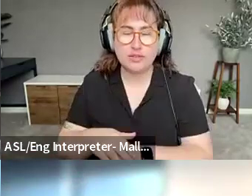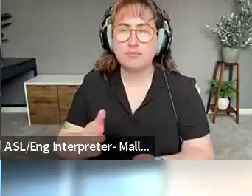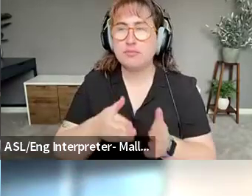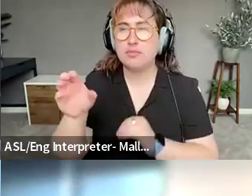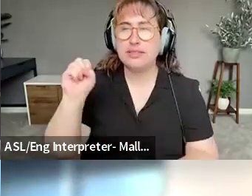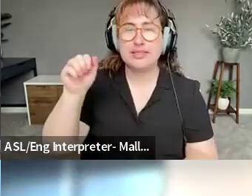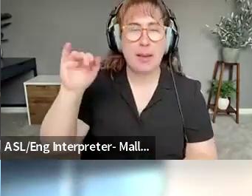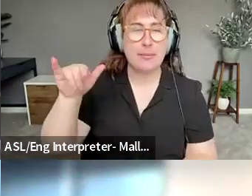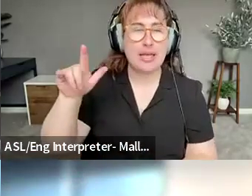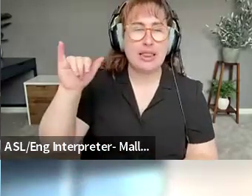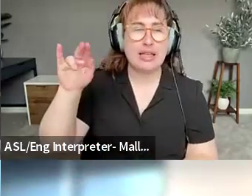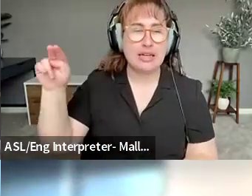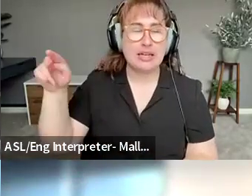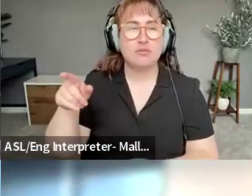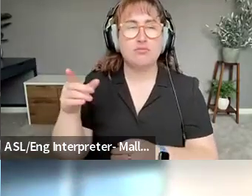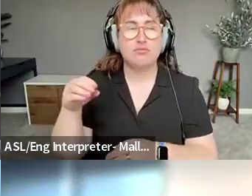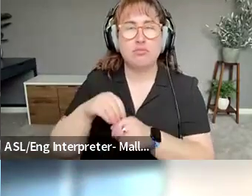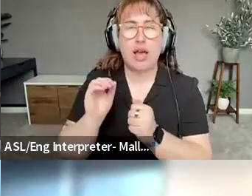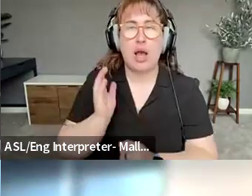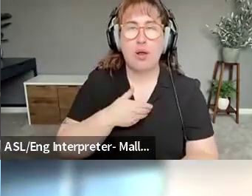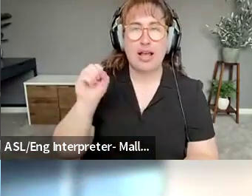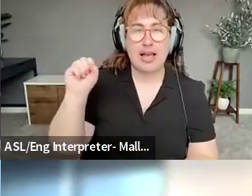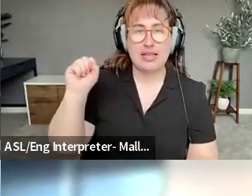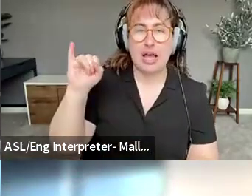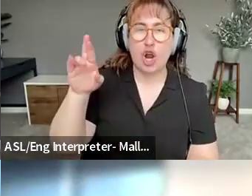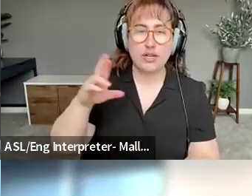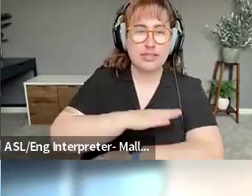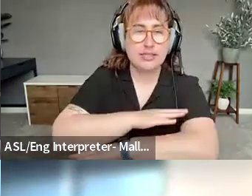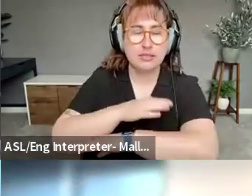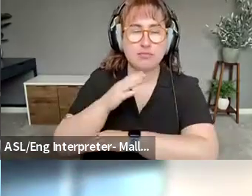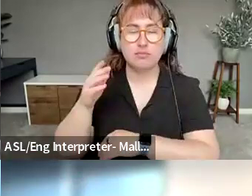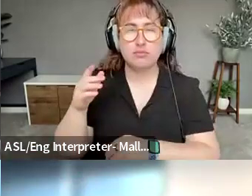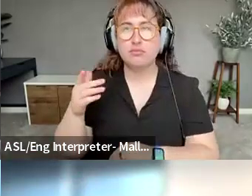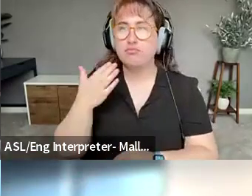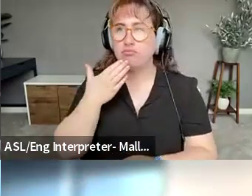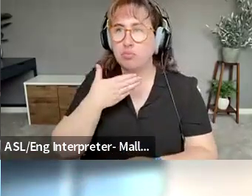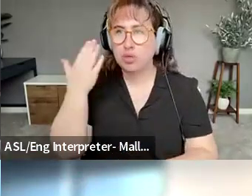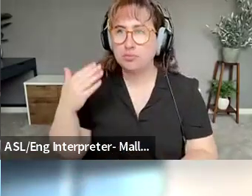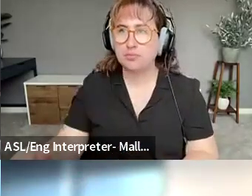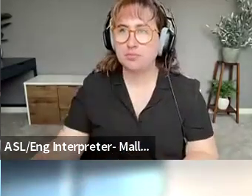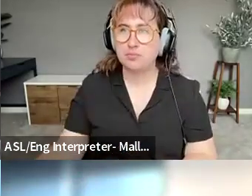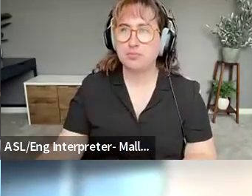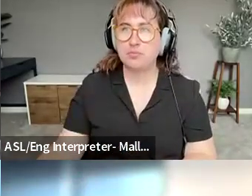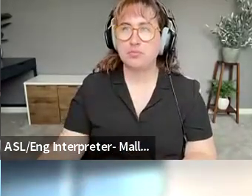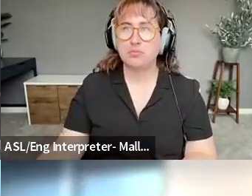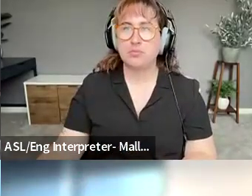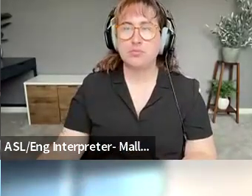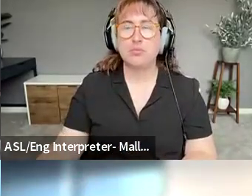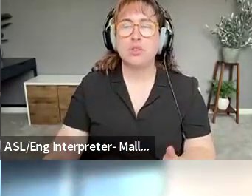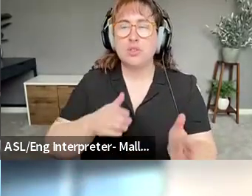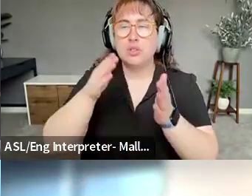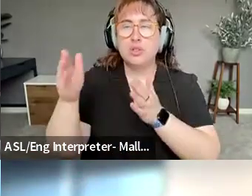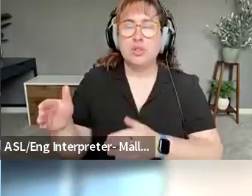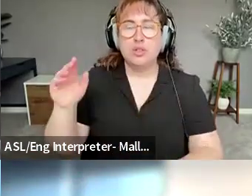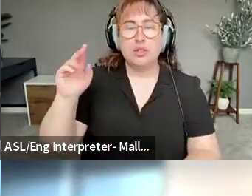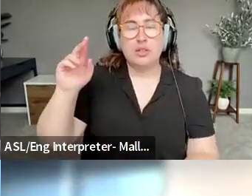Lynn. Sammy Lynn is part of our SIR desk and she helps with our mortality review matters. Good morning to Sammy. And Kylie. Kylie is